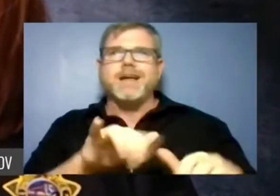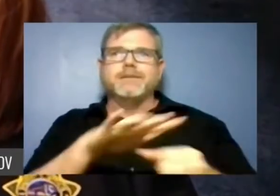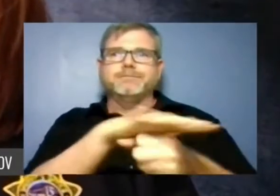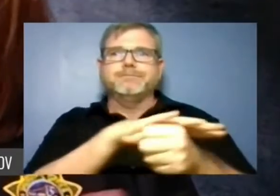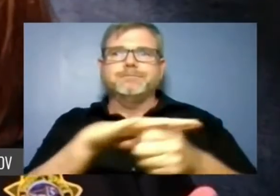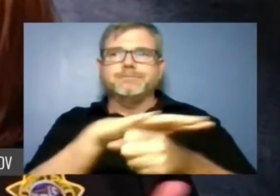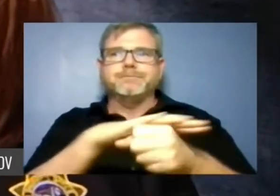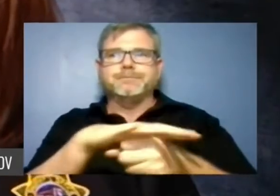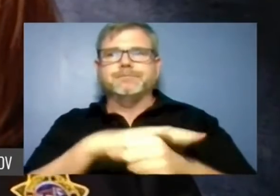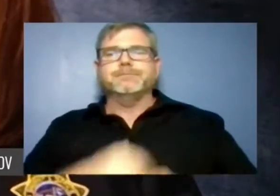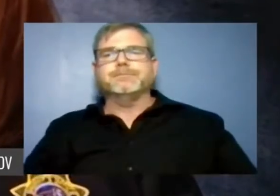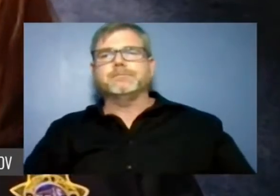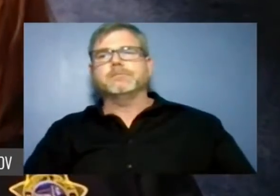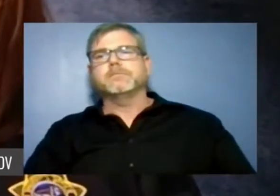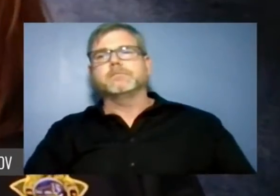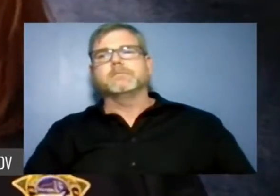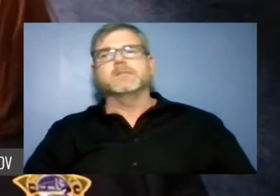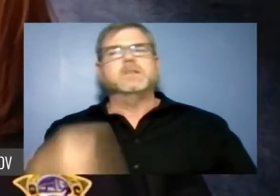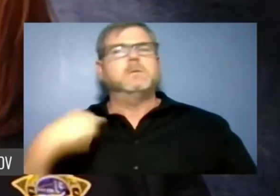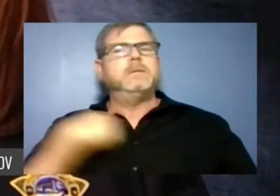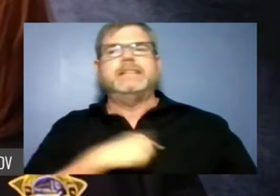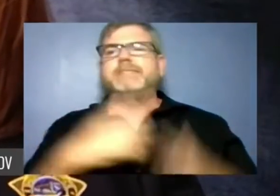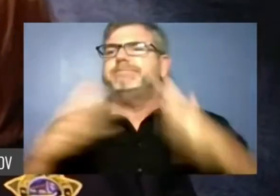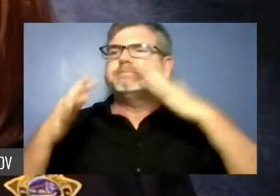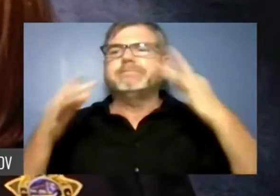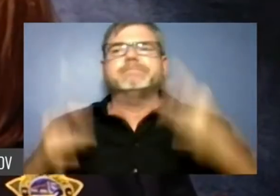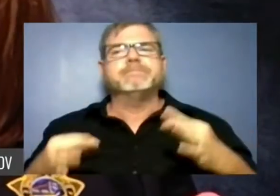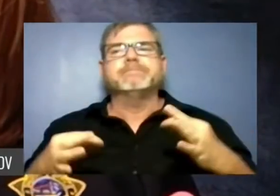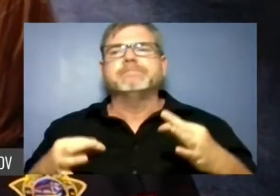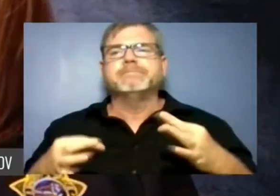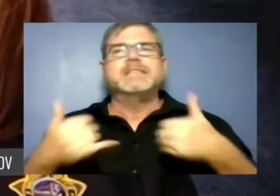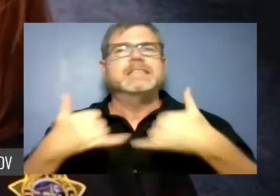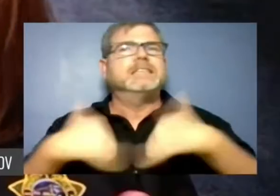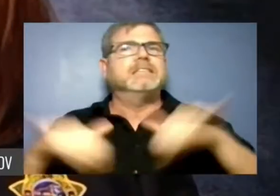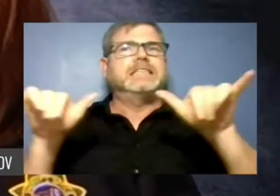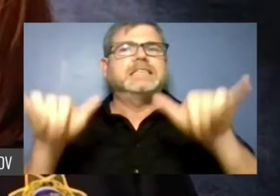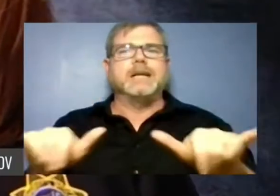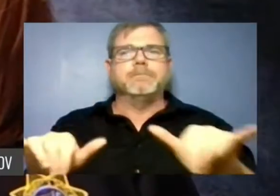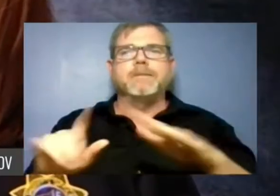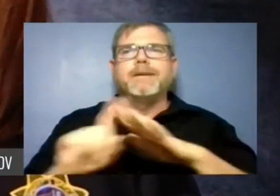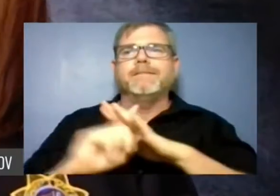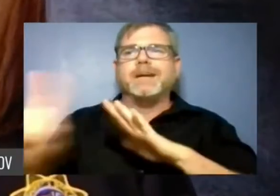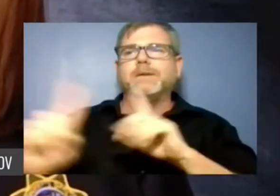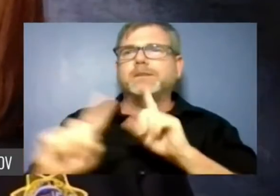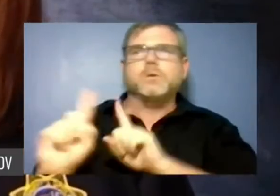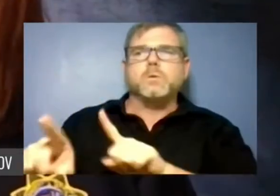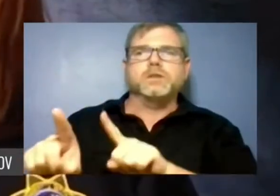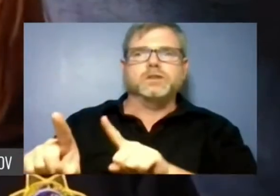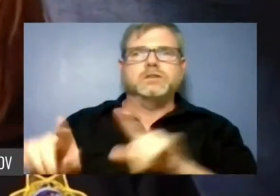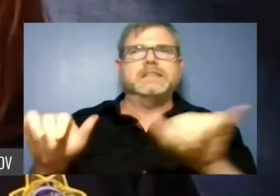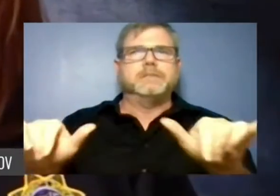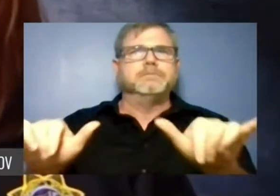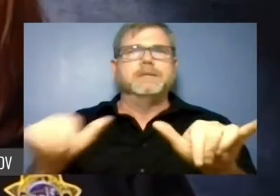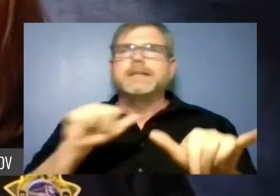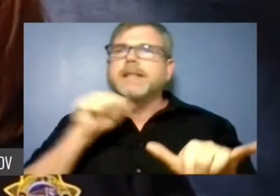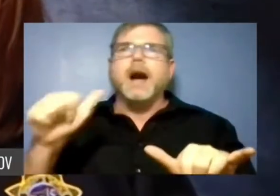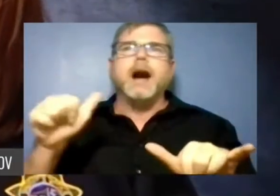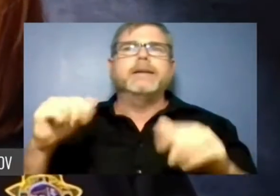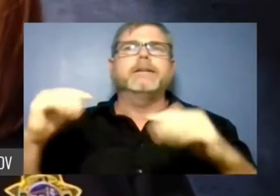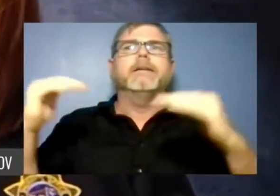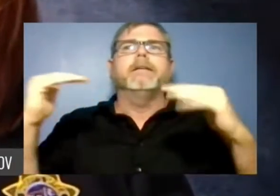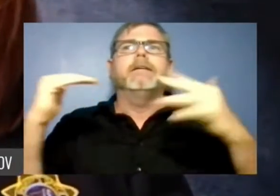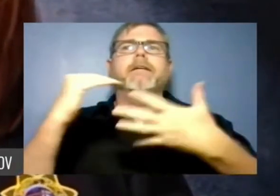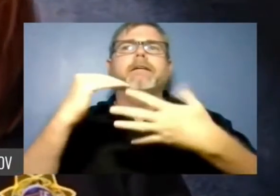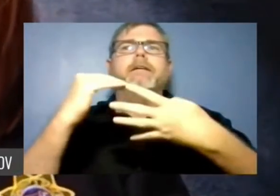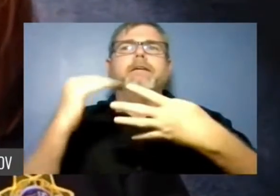those determinations on a day-to-day basis. So same issue with Janesville right now, still active fire burning in that area, not